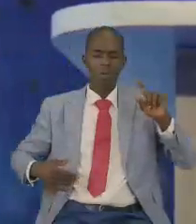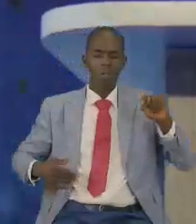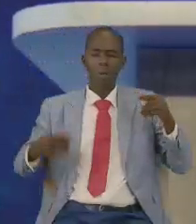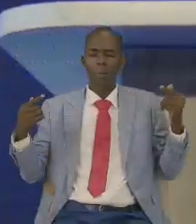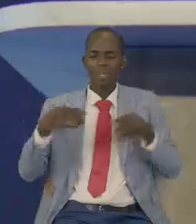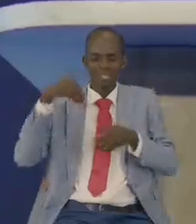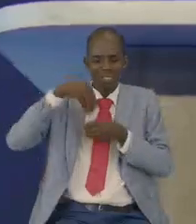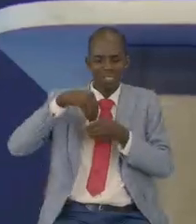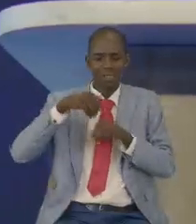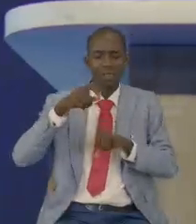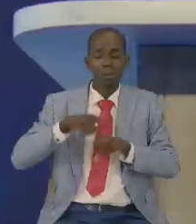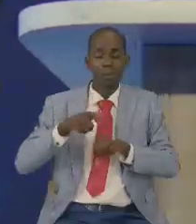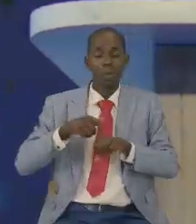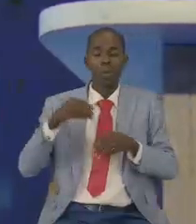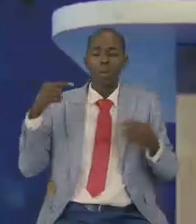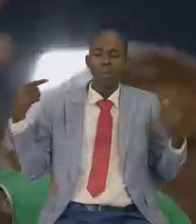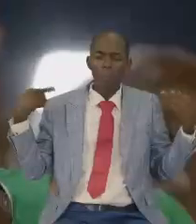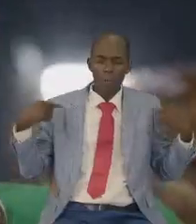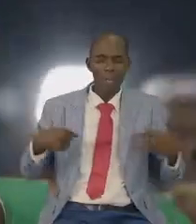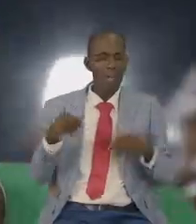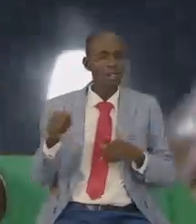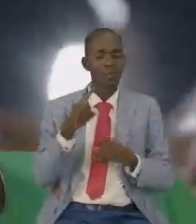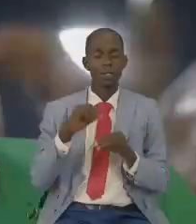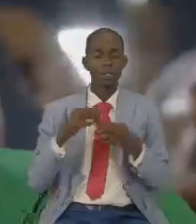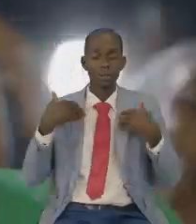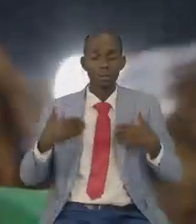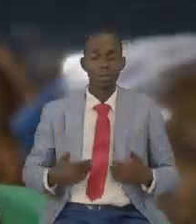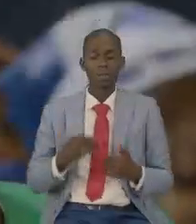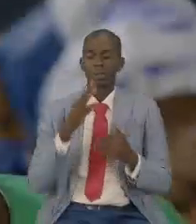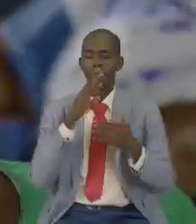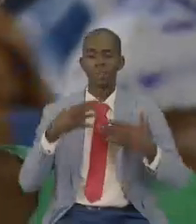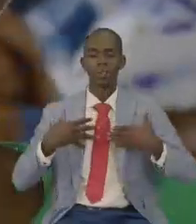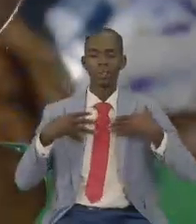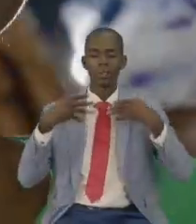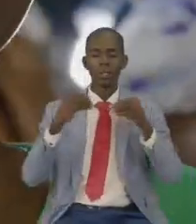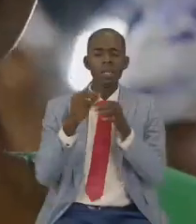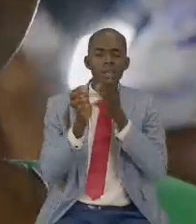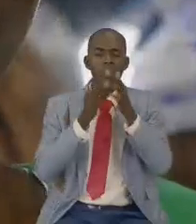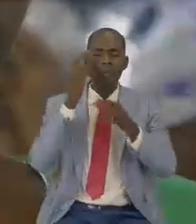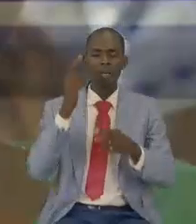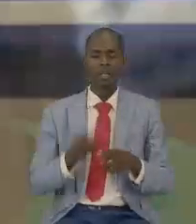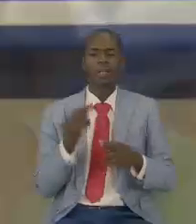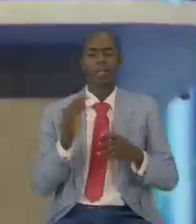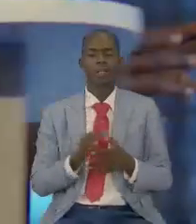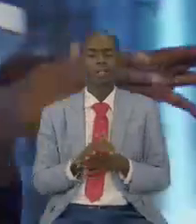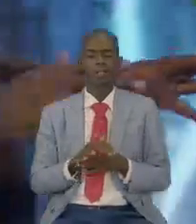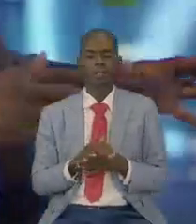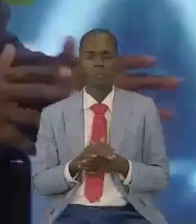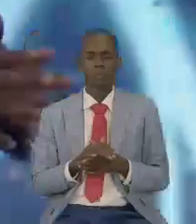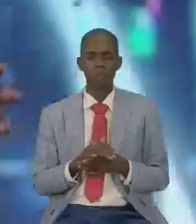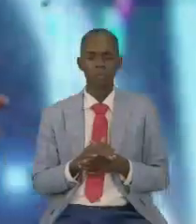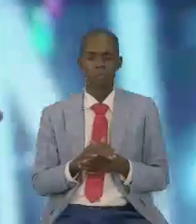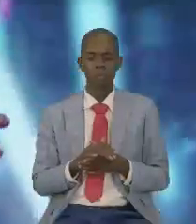be healed in Jesus' name. Lord, I pray that the lameness